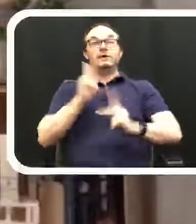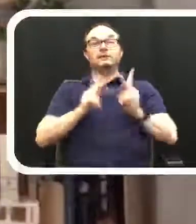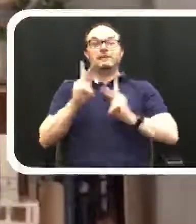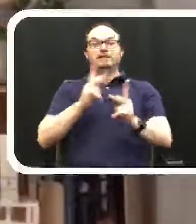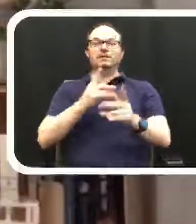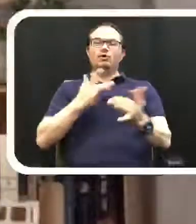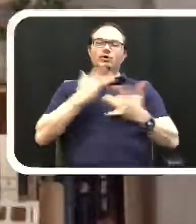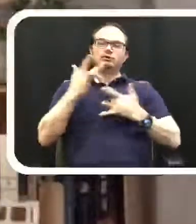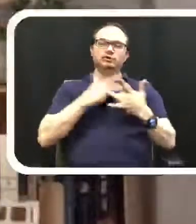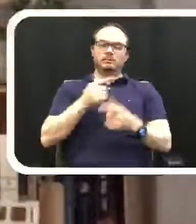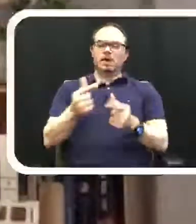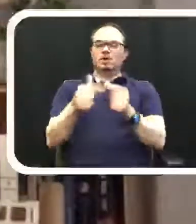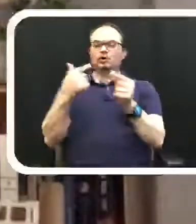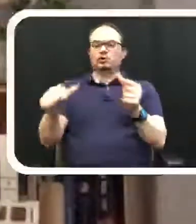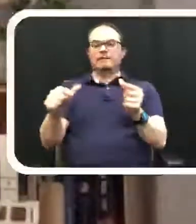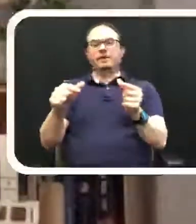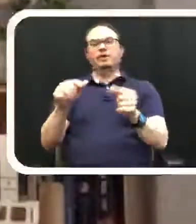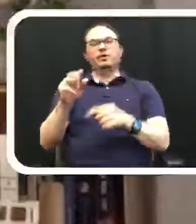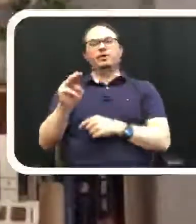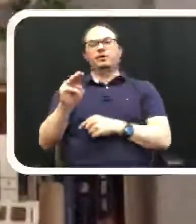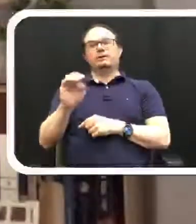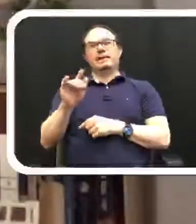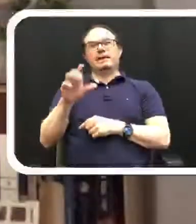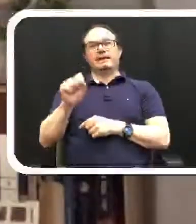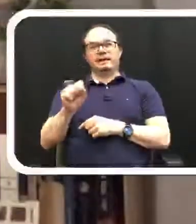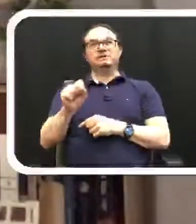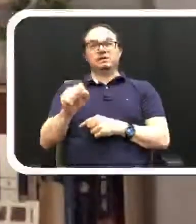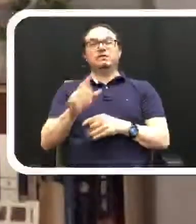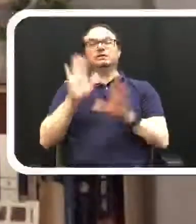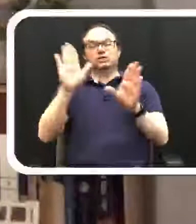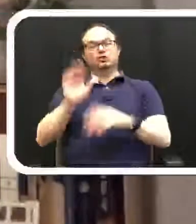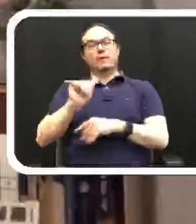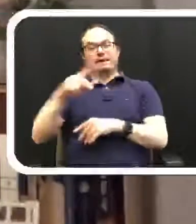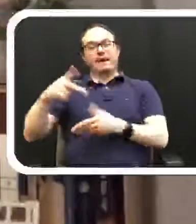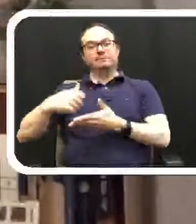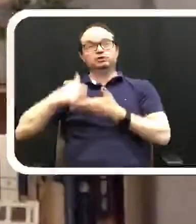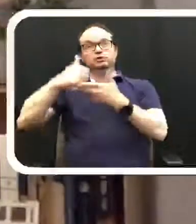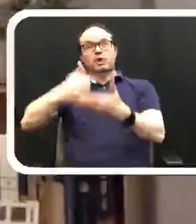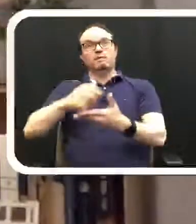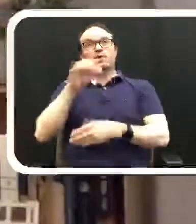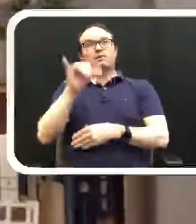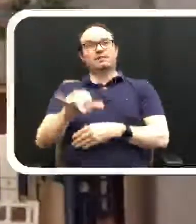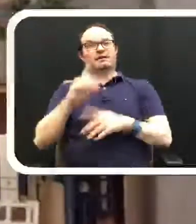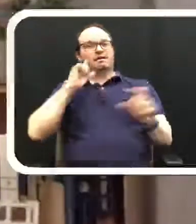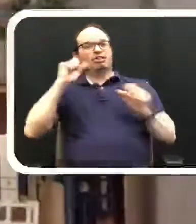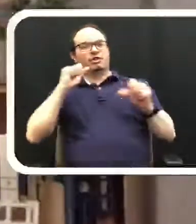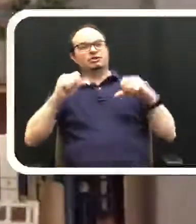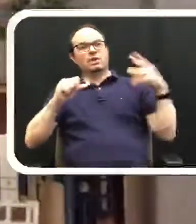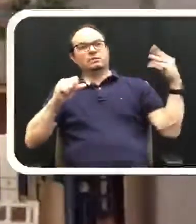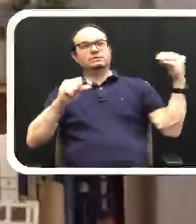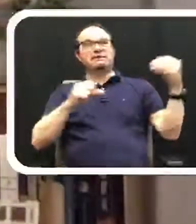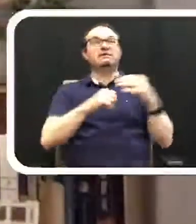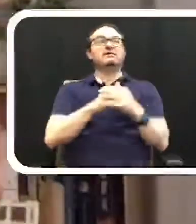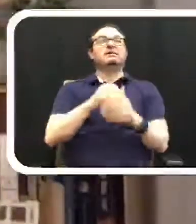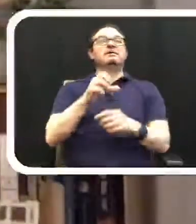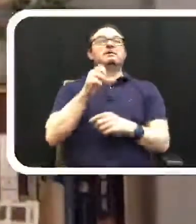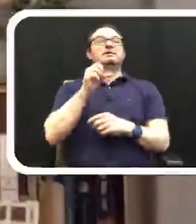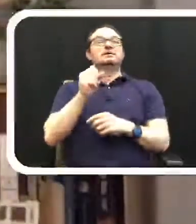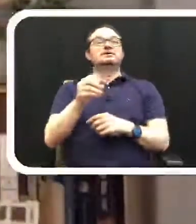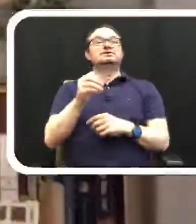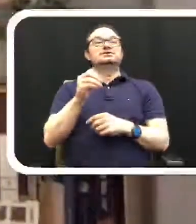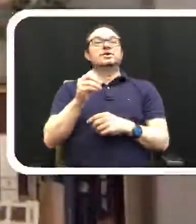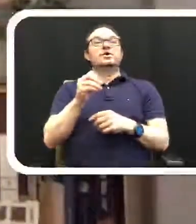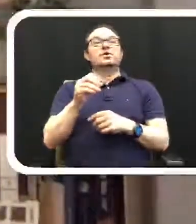grammar and mechanics, there's a great app called Grammarly that you can get a plugin for Chrome, for